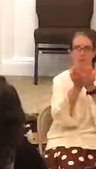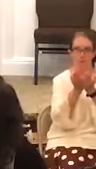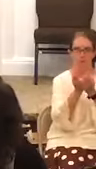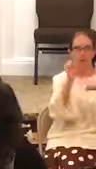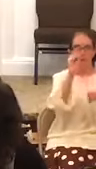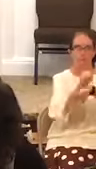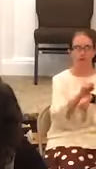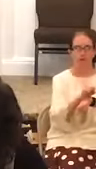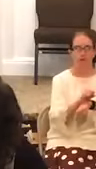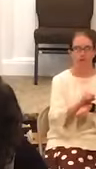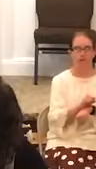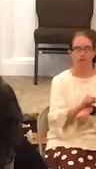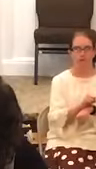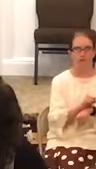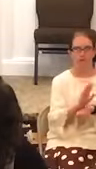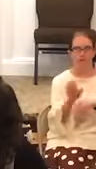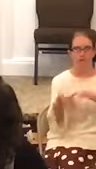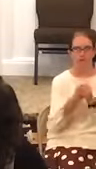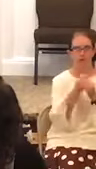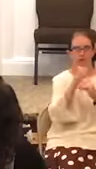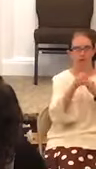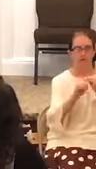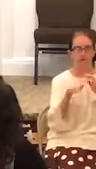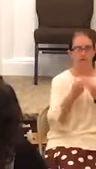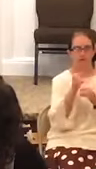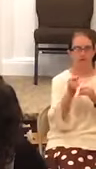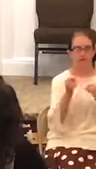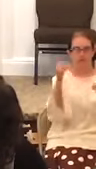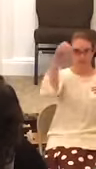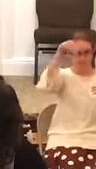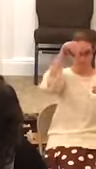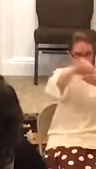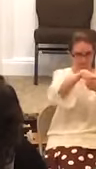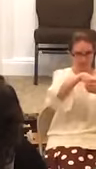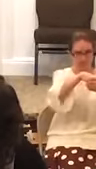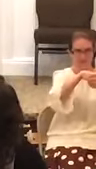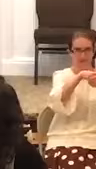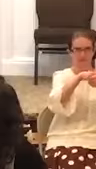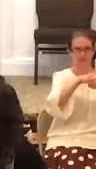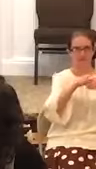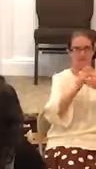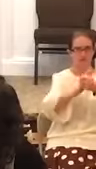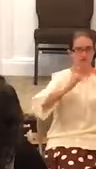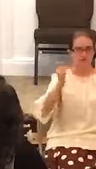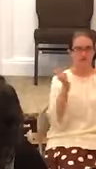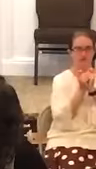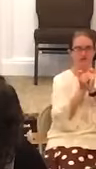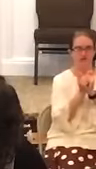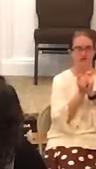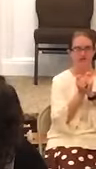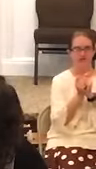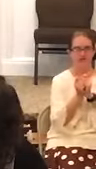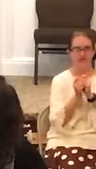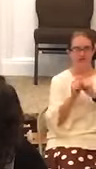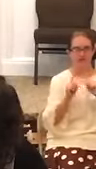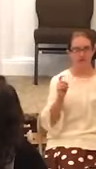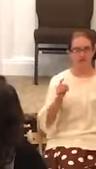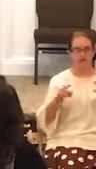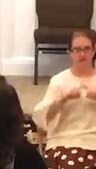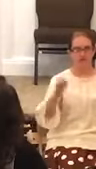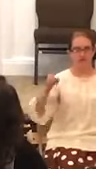Amen. That's what the word's all about. It's all about getting down on the inside and turning you about face and making you go